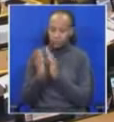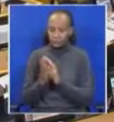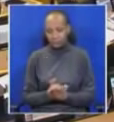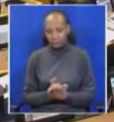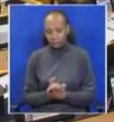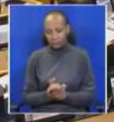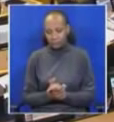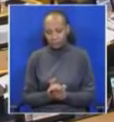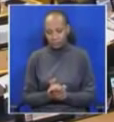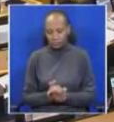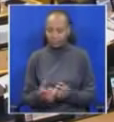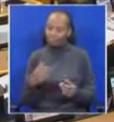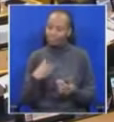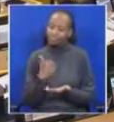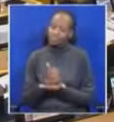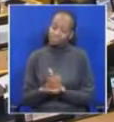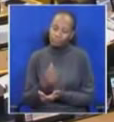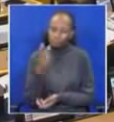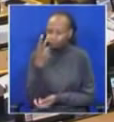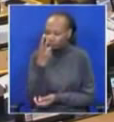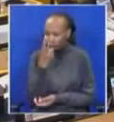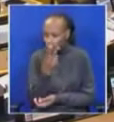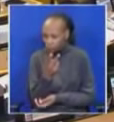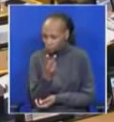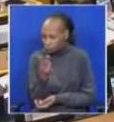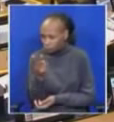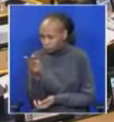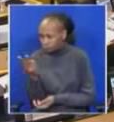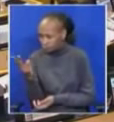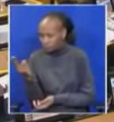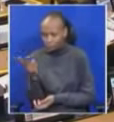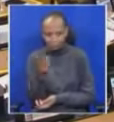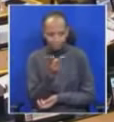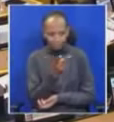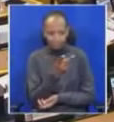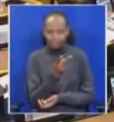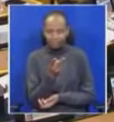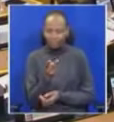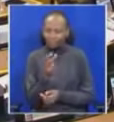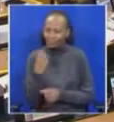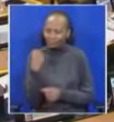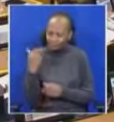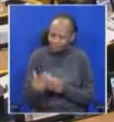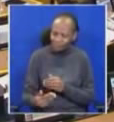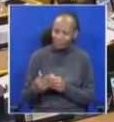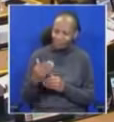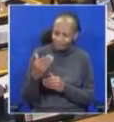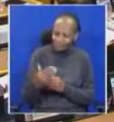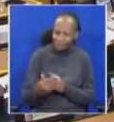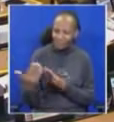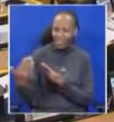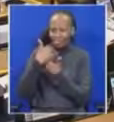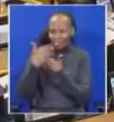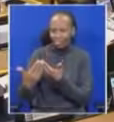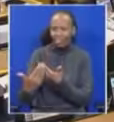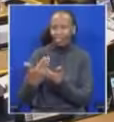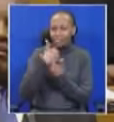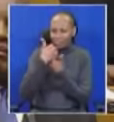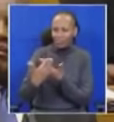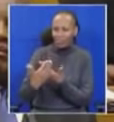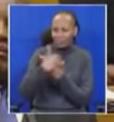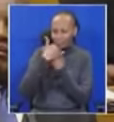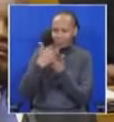I have been observing that there has been constant interjection by the